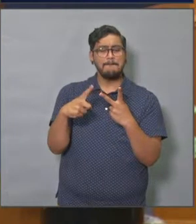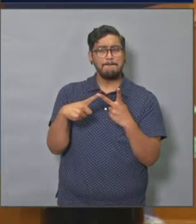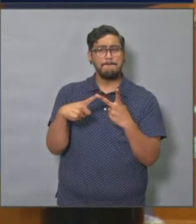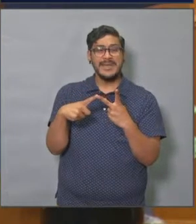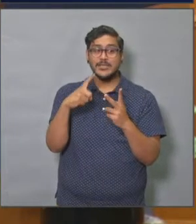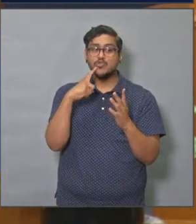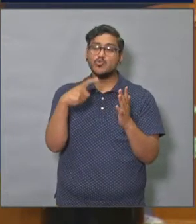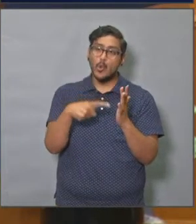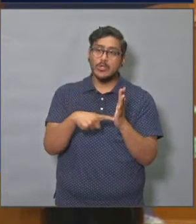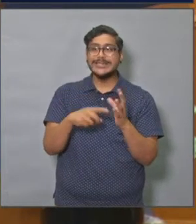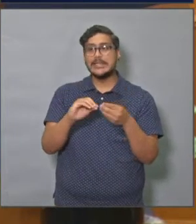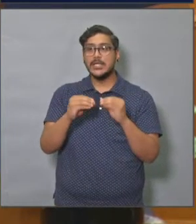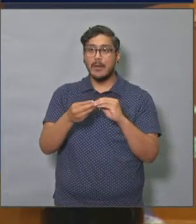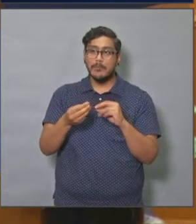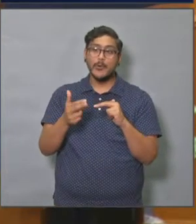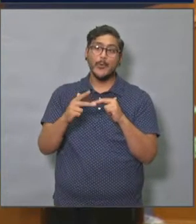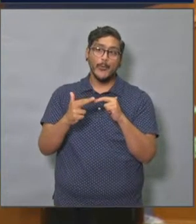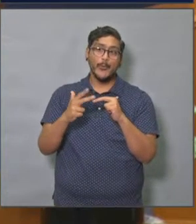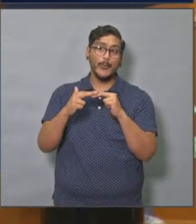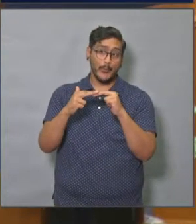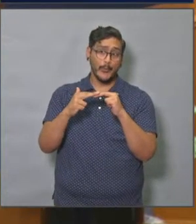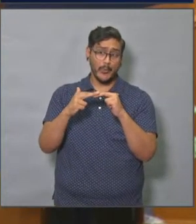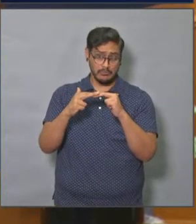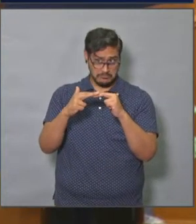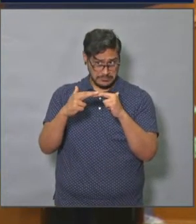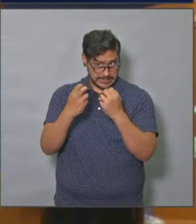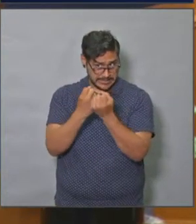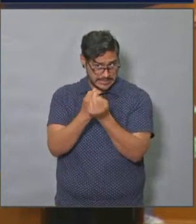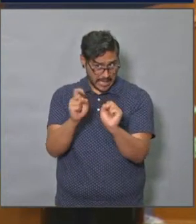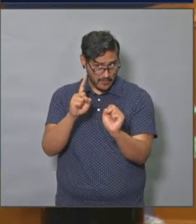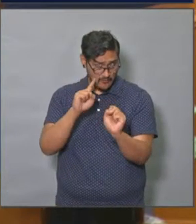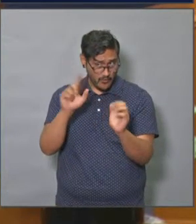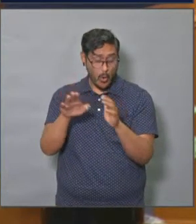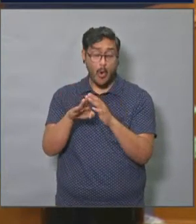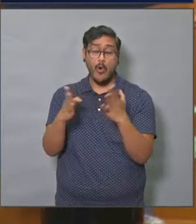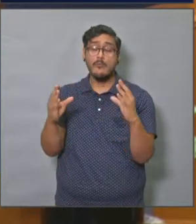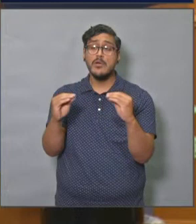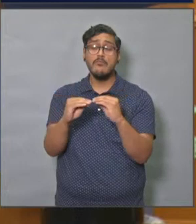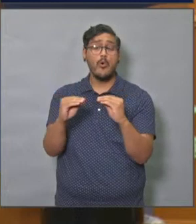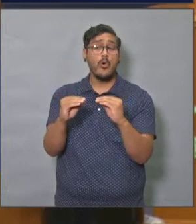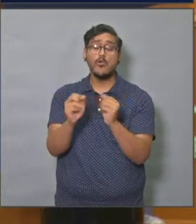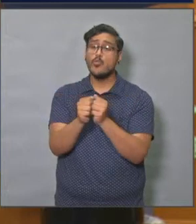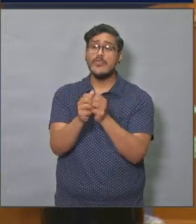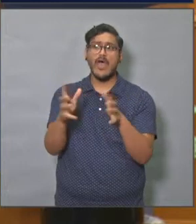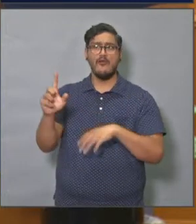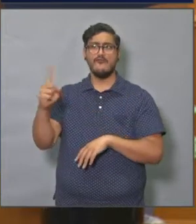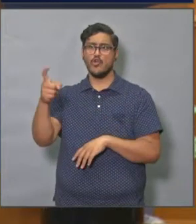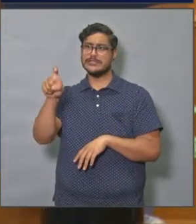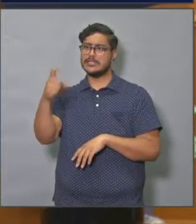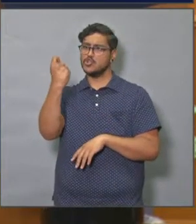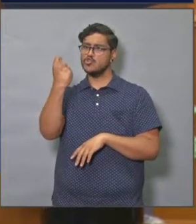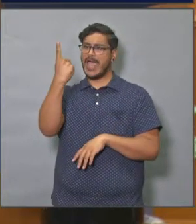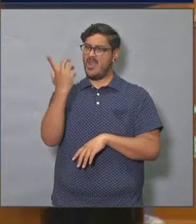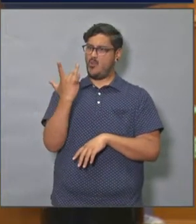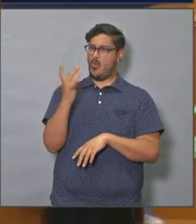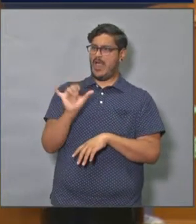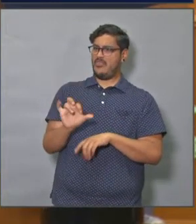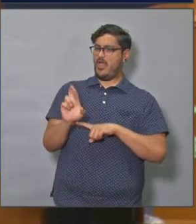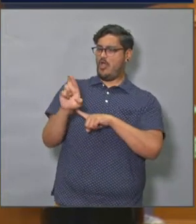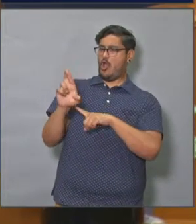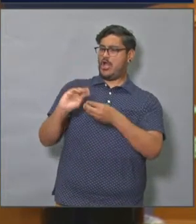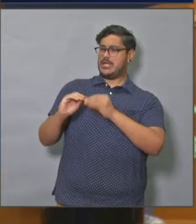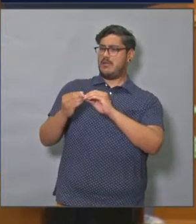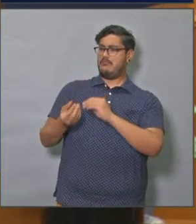increasing over 1, is it safe to continue further reopening without first understanding why the R number is